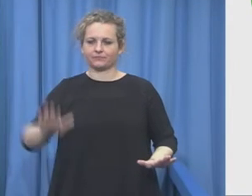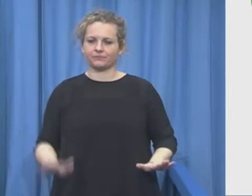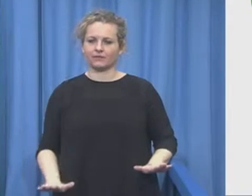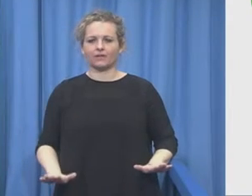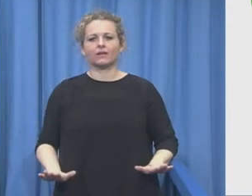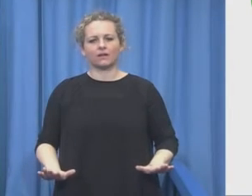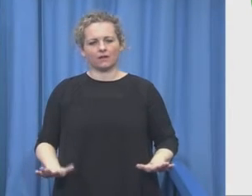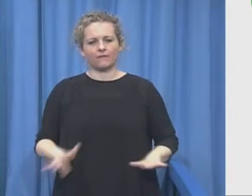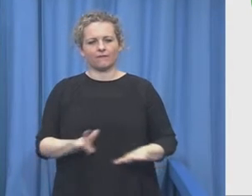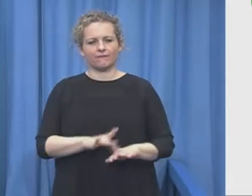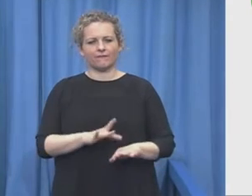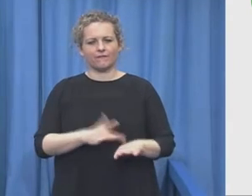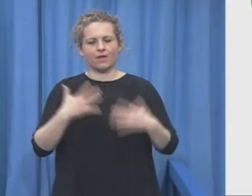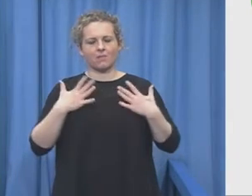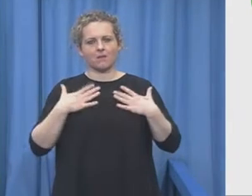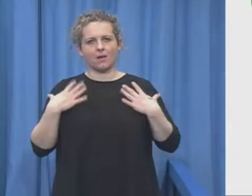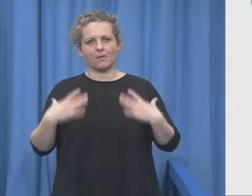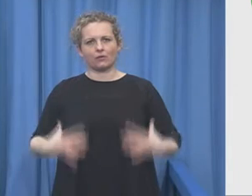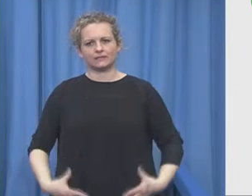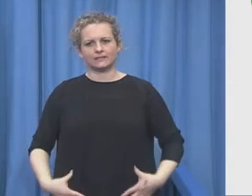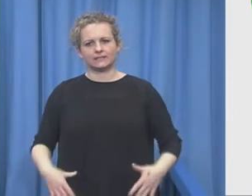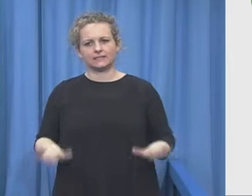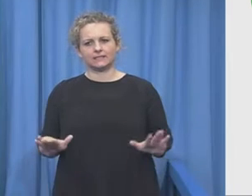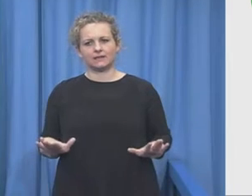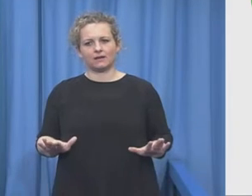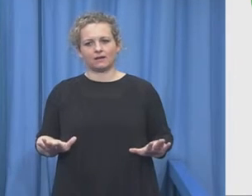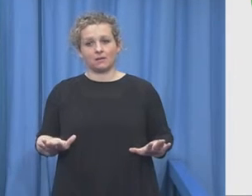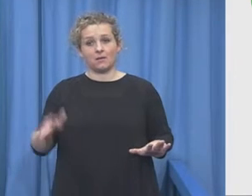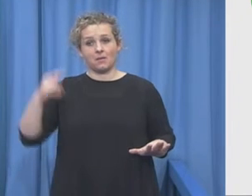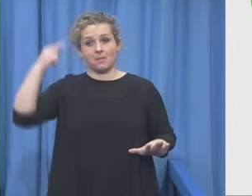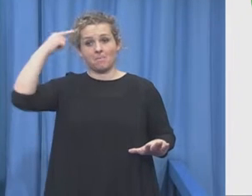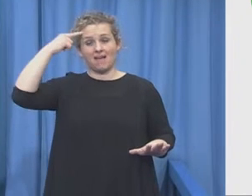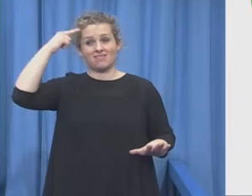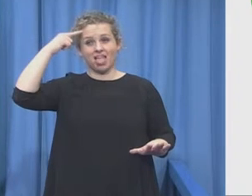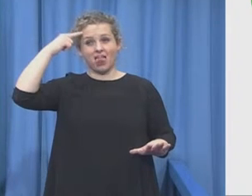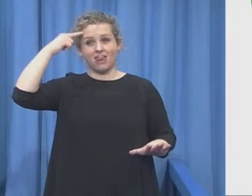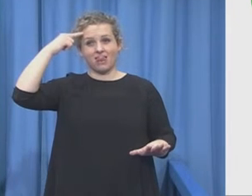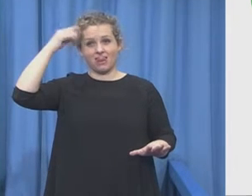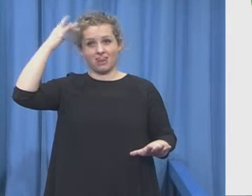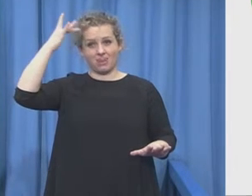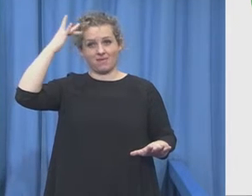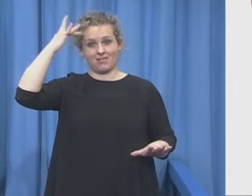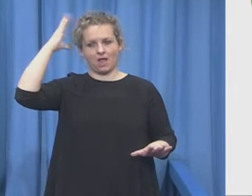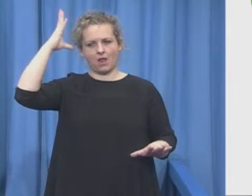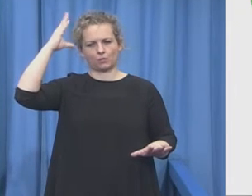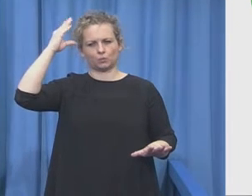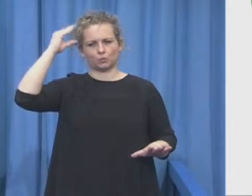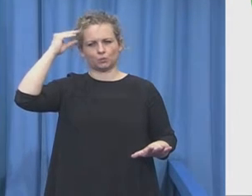and keeping your mind focused on following the breathing.